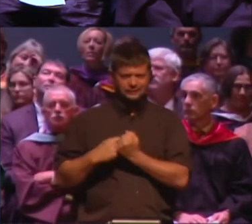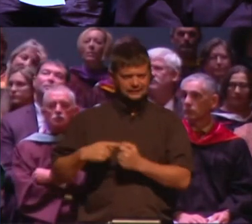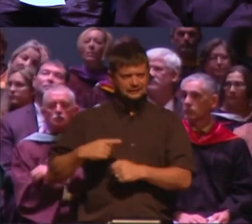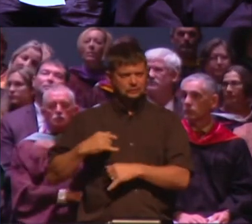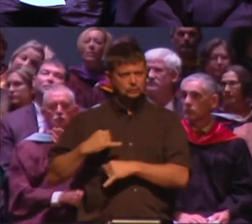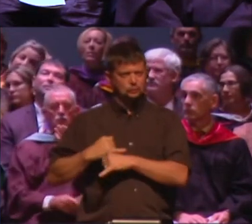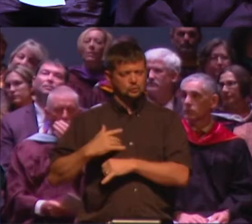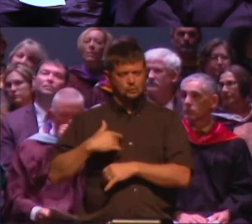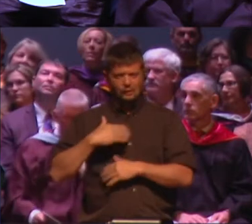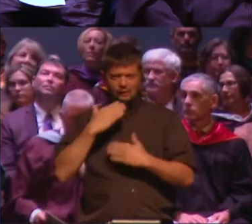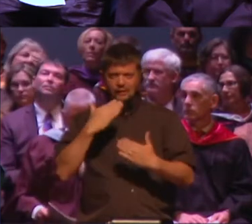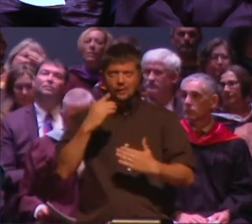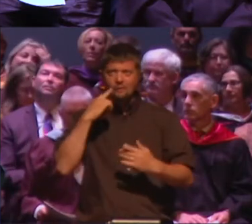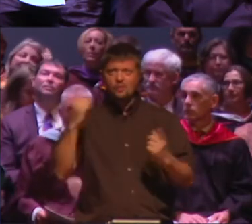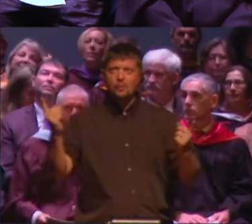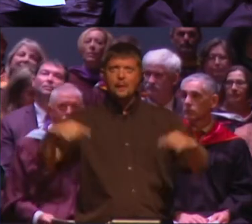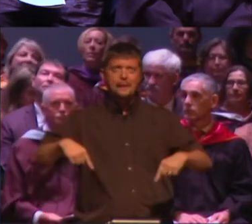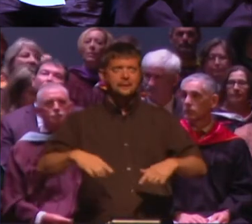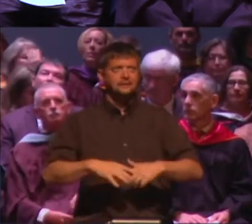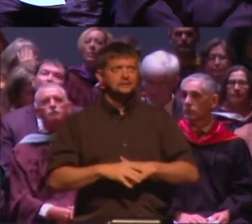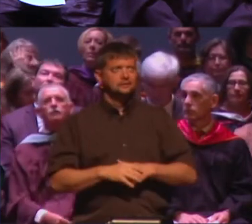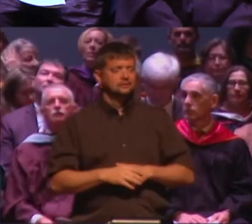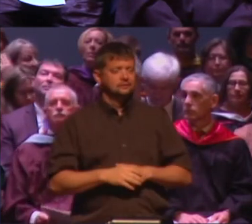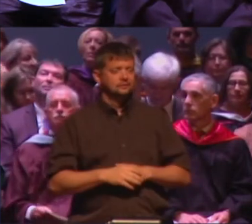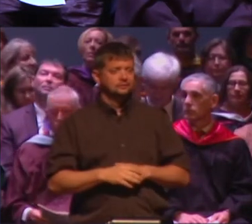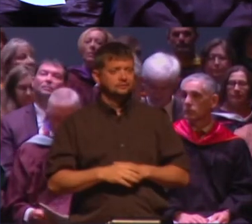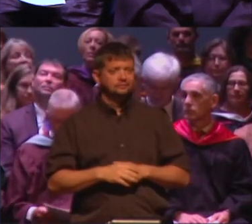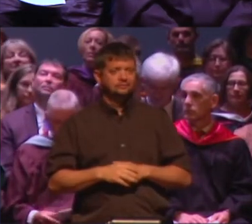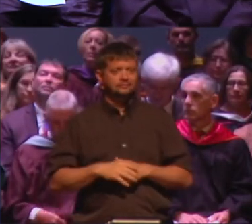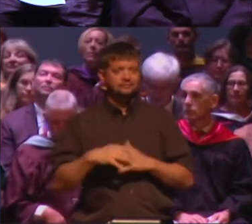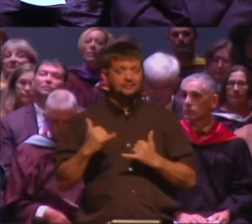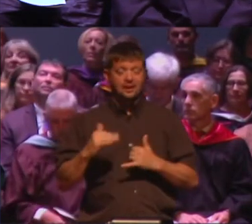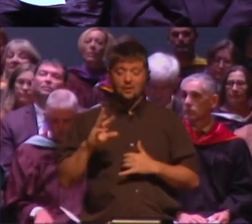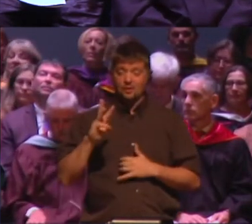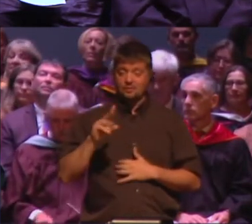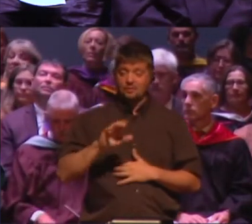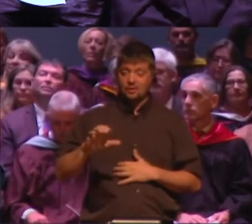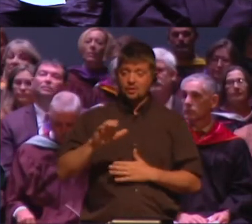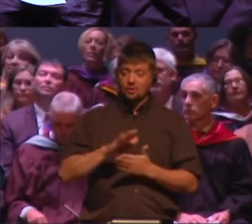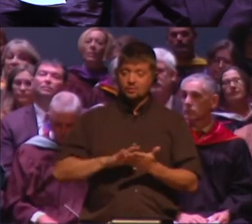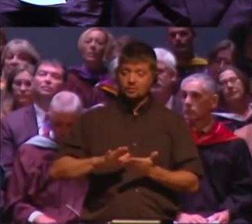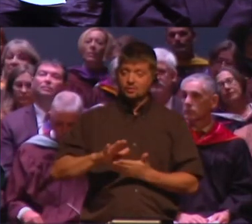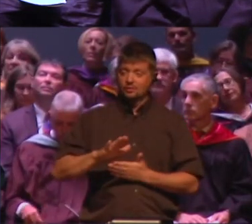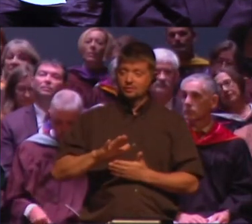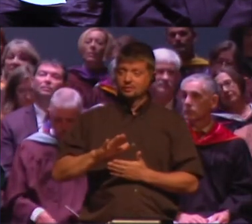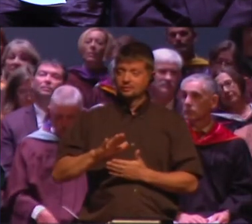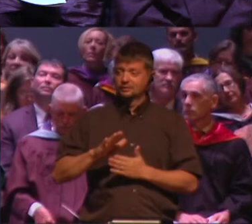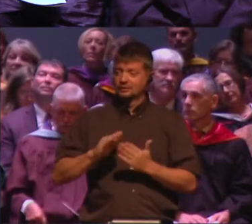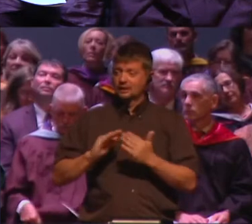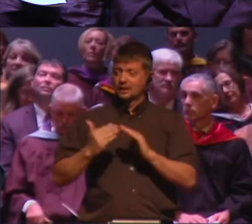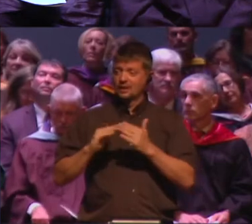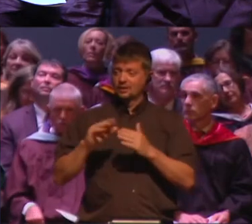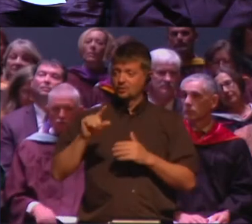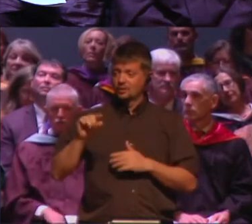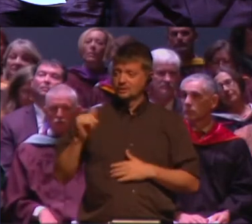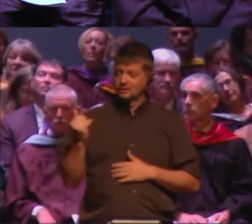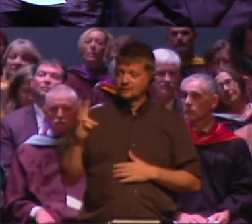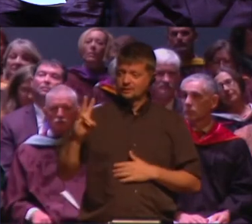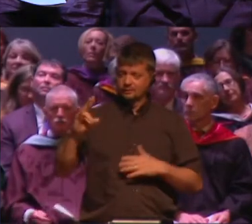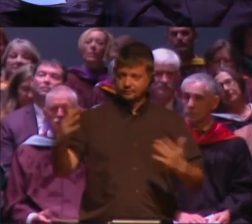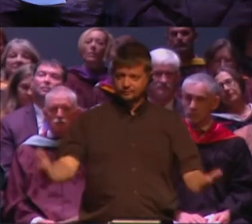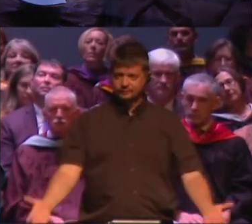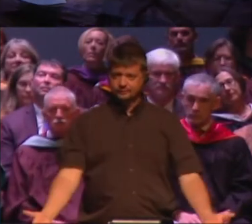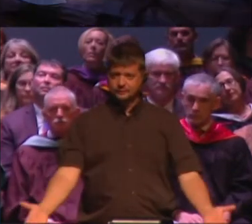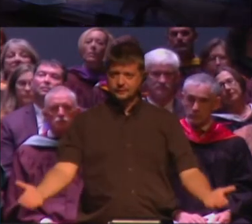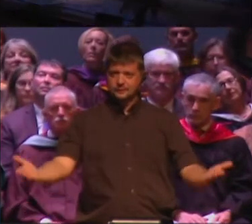thank you for being here. So without further ado, will the Western Piedmont Community College class of 2017 please